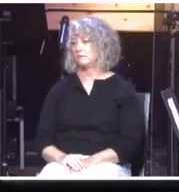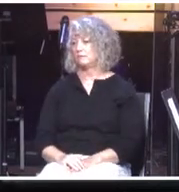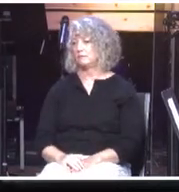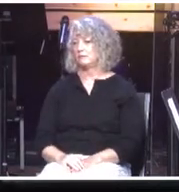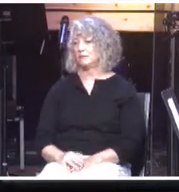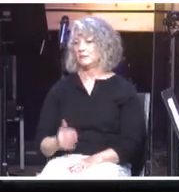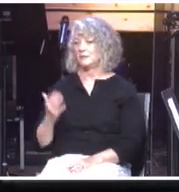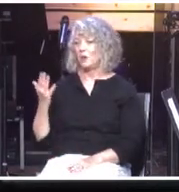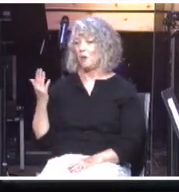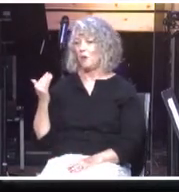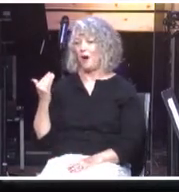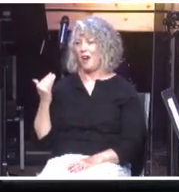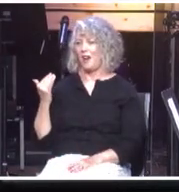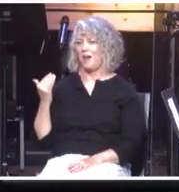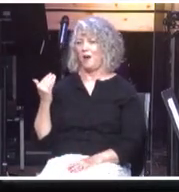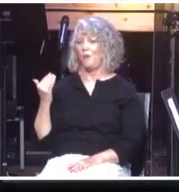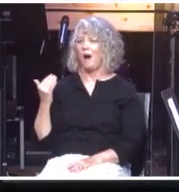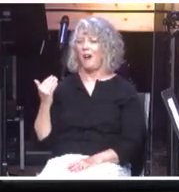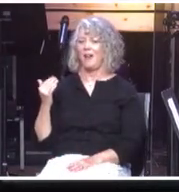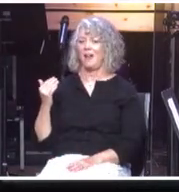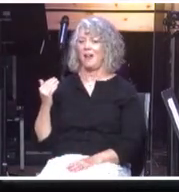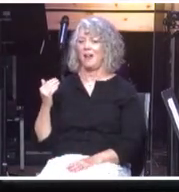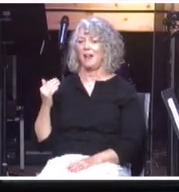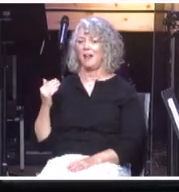Why? Why can we do that?